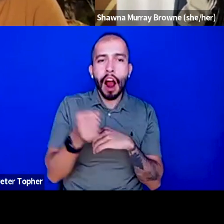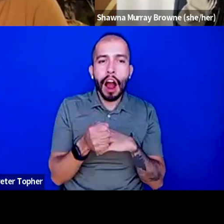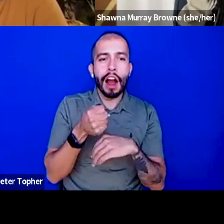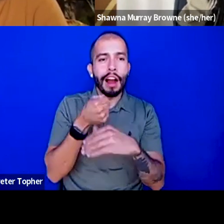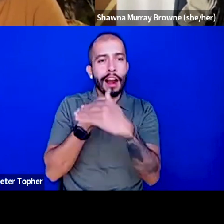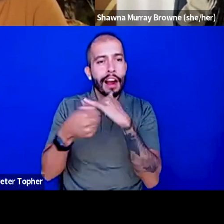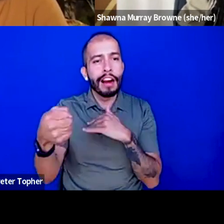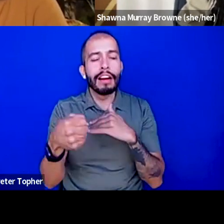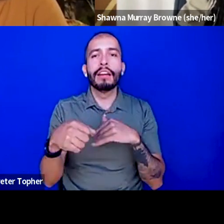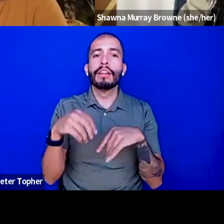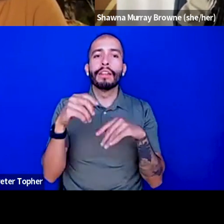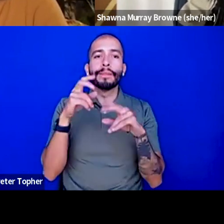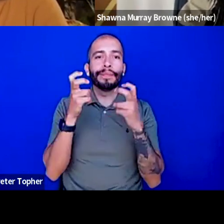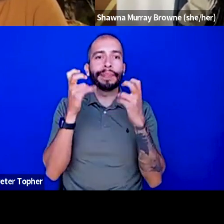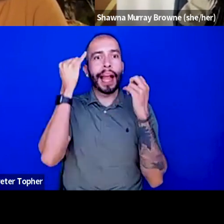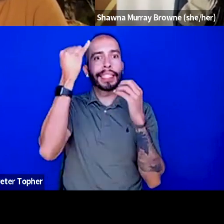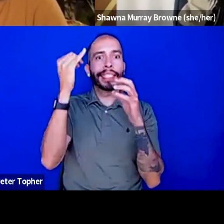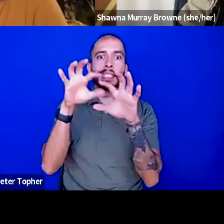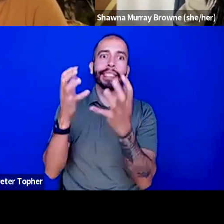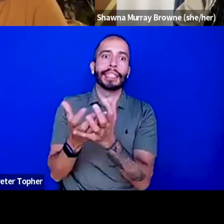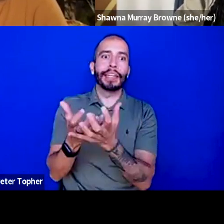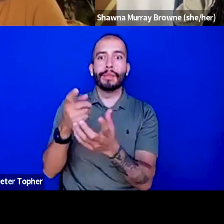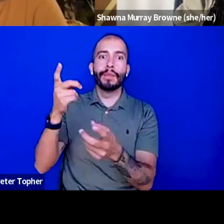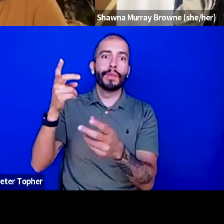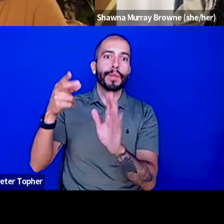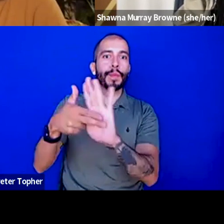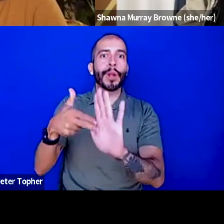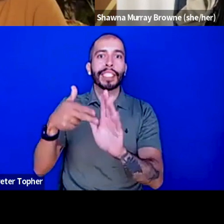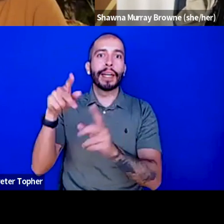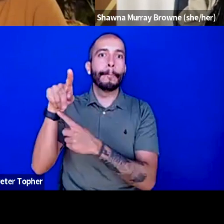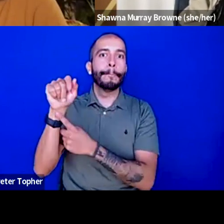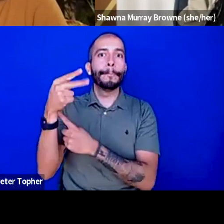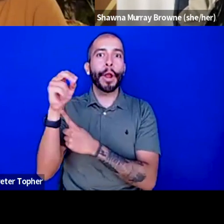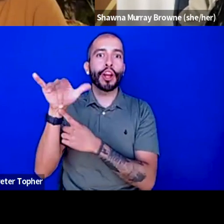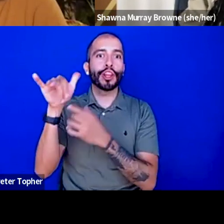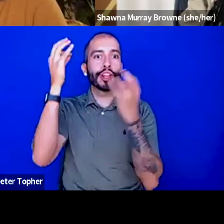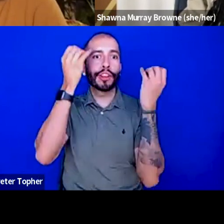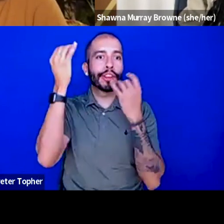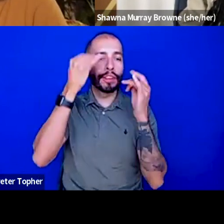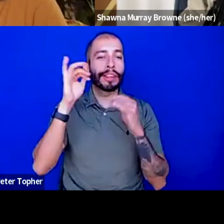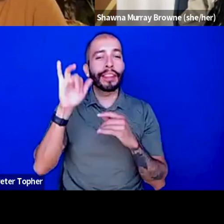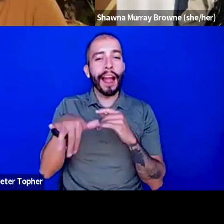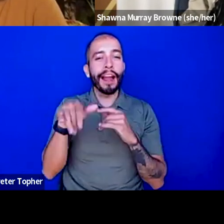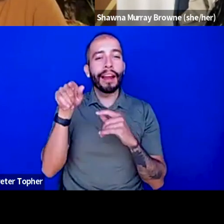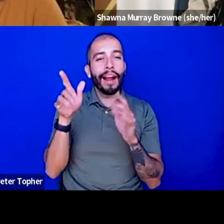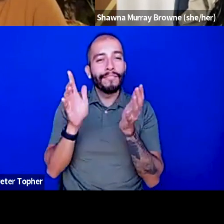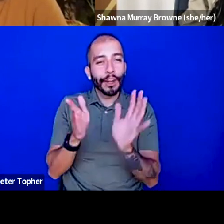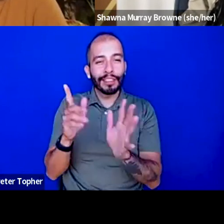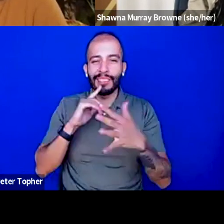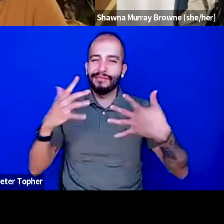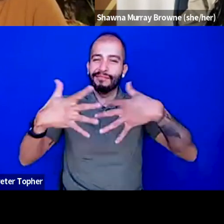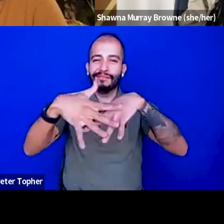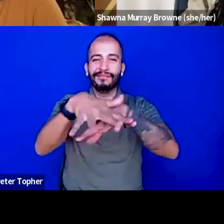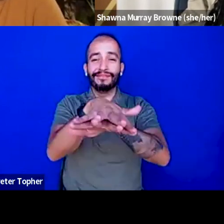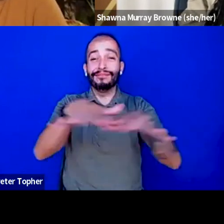these conversations for me are interlinked. They are connected. And ultimately really have a